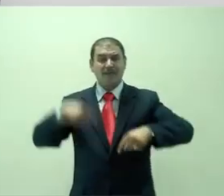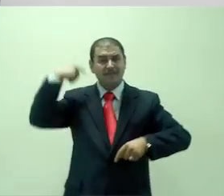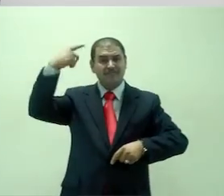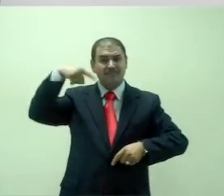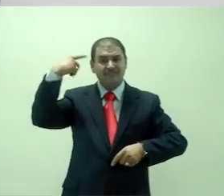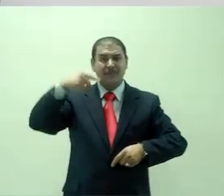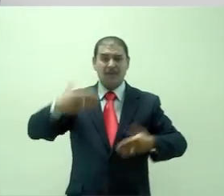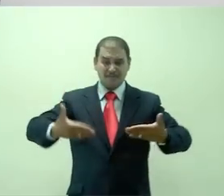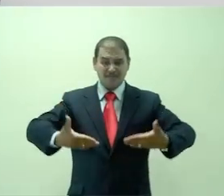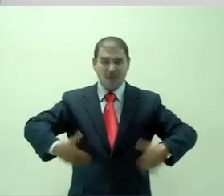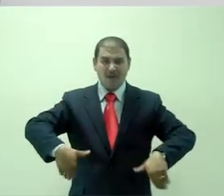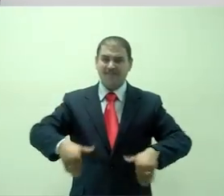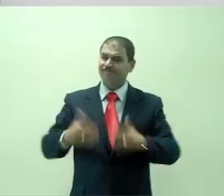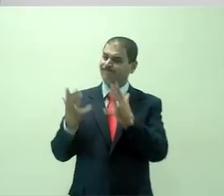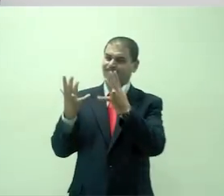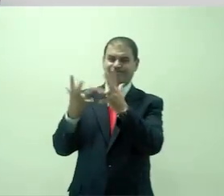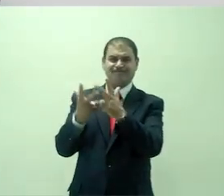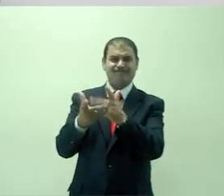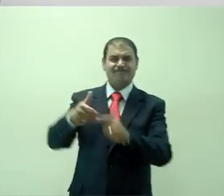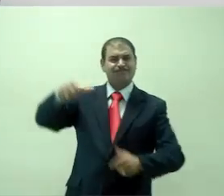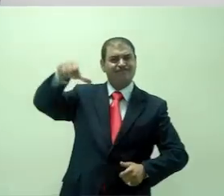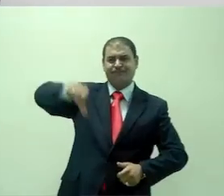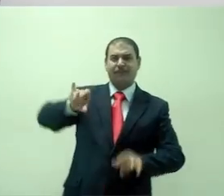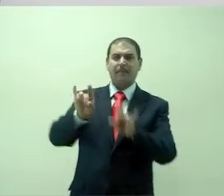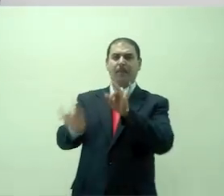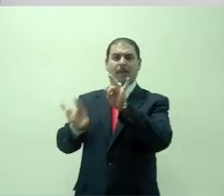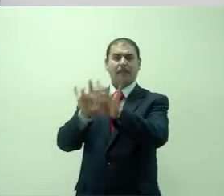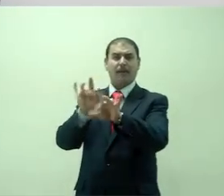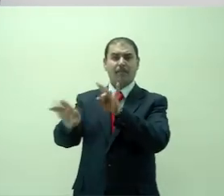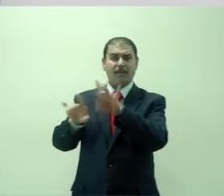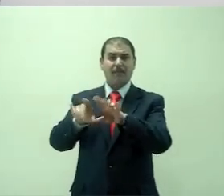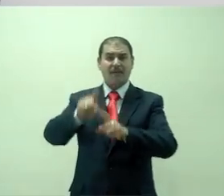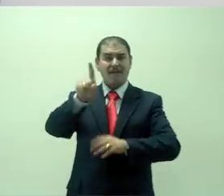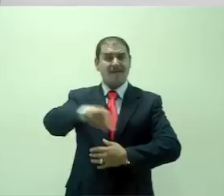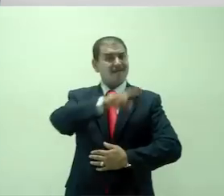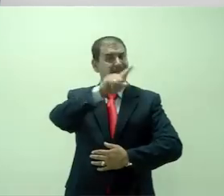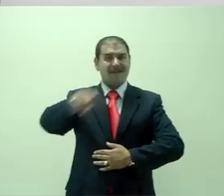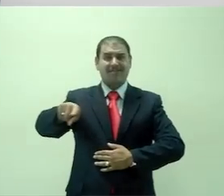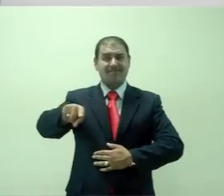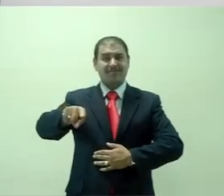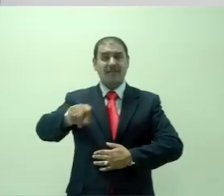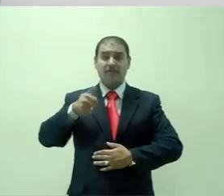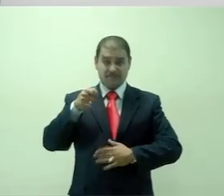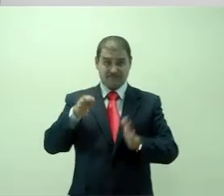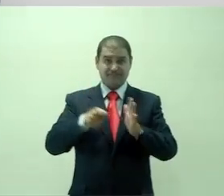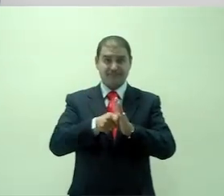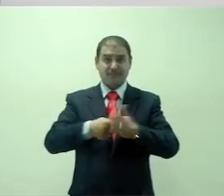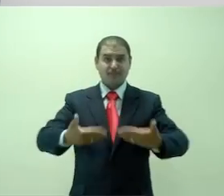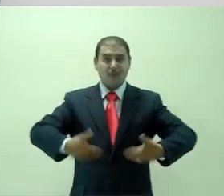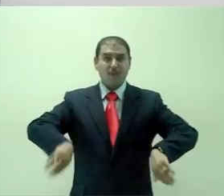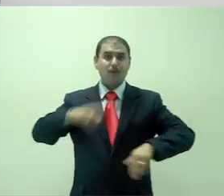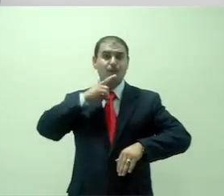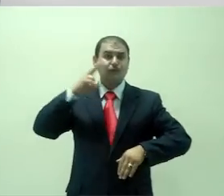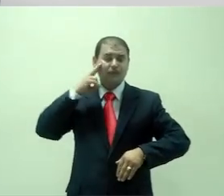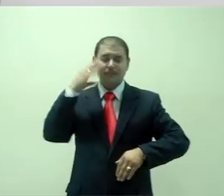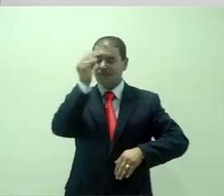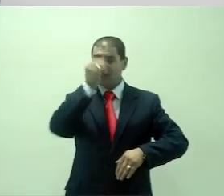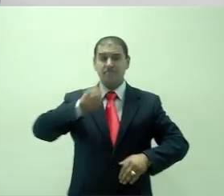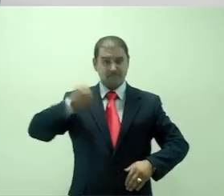persons with disabilities. Currently, the way we do that, we subsidise transport fees to